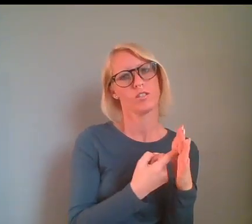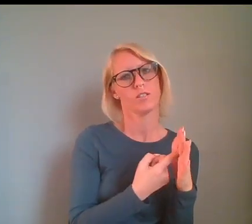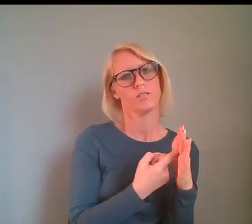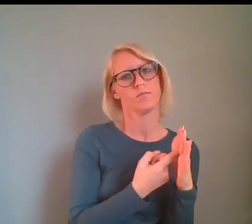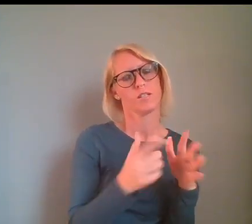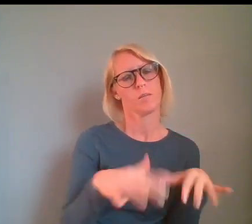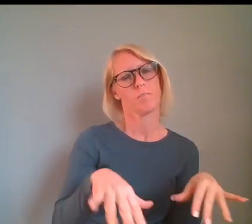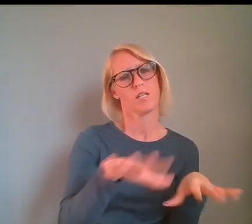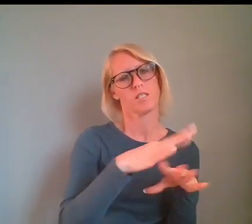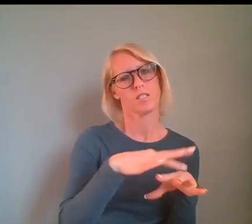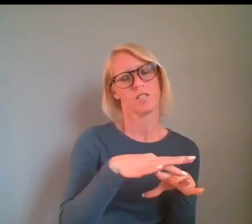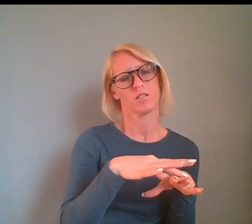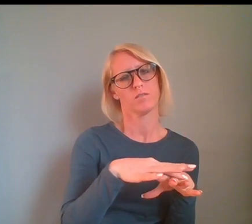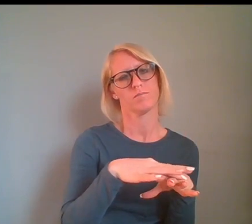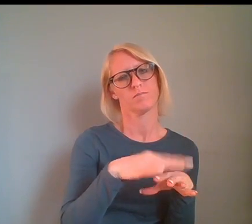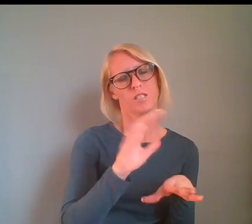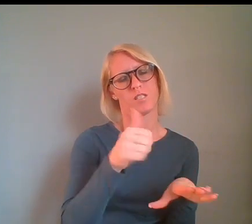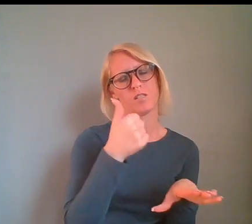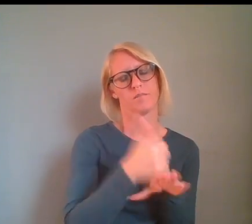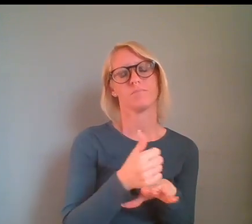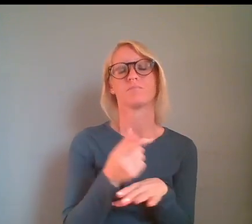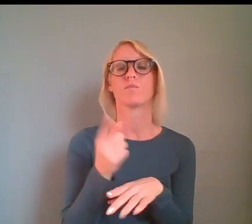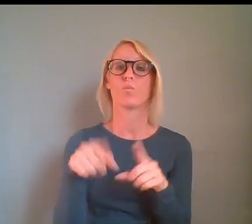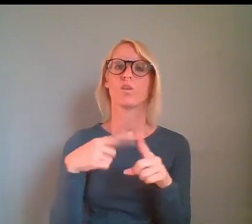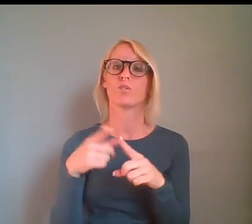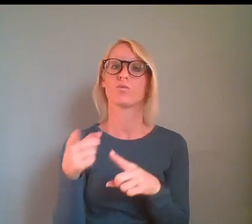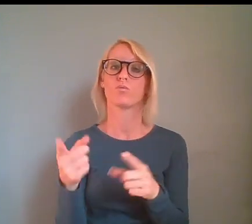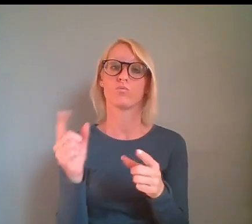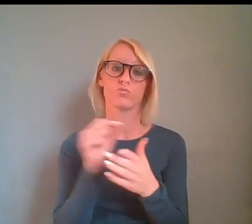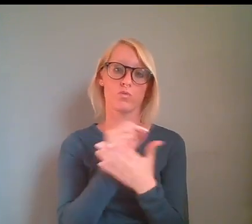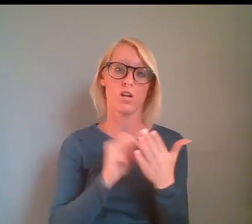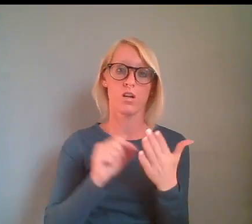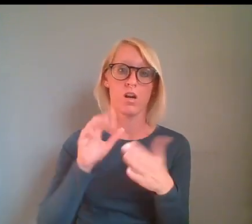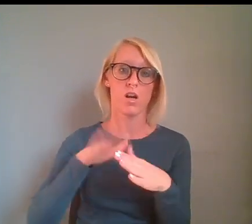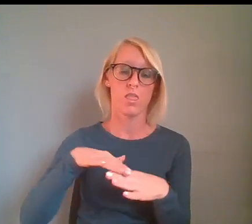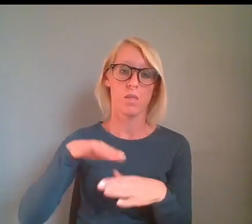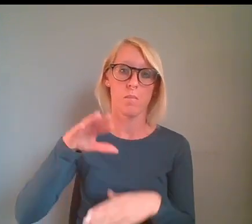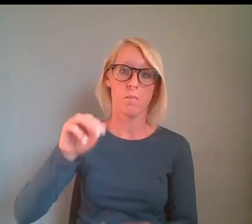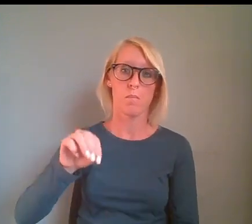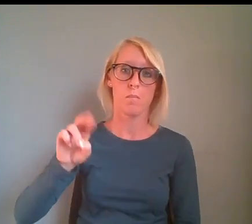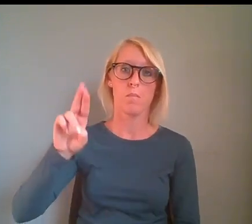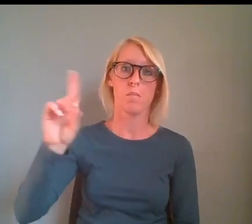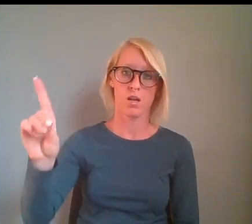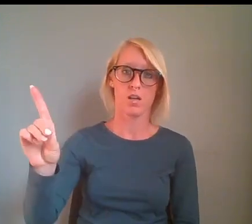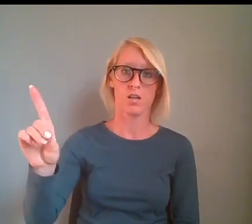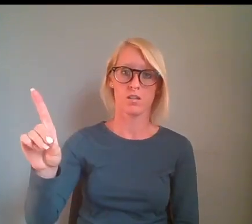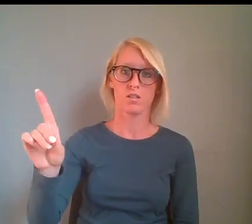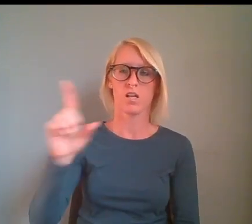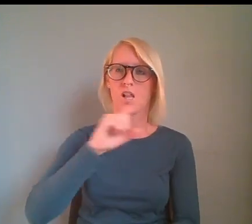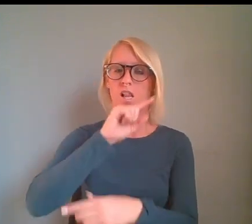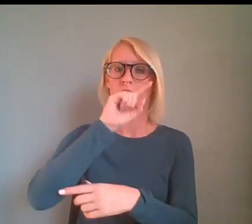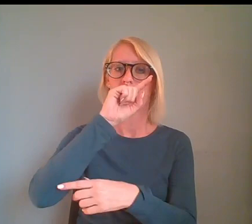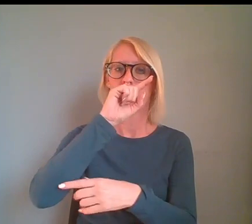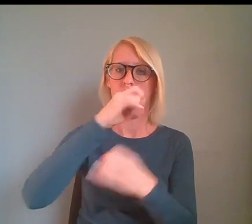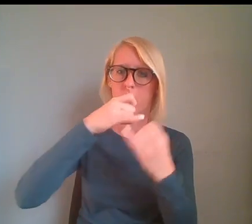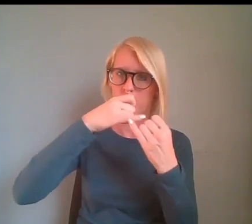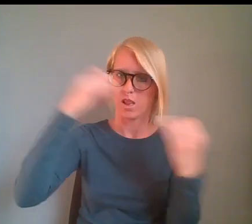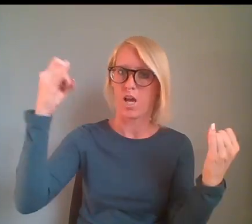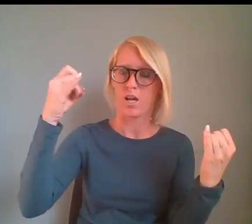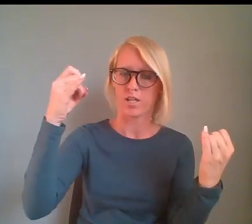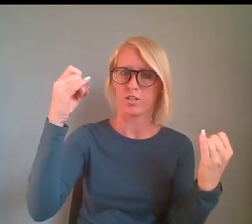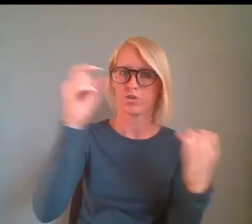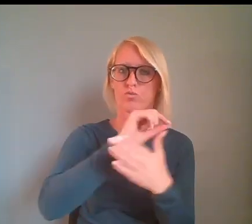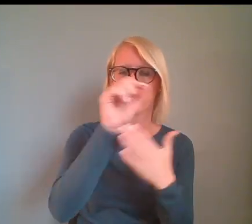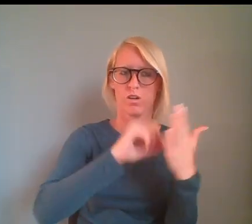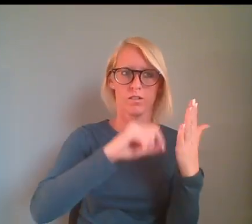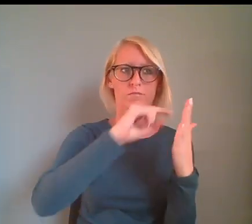your drawing on the mud, this one I already showed you, but you're just going to do a line drawing. And